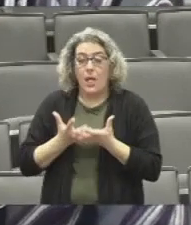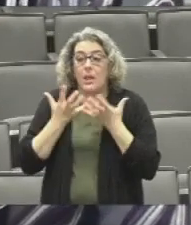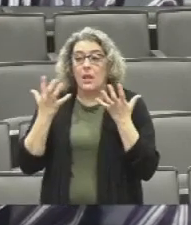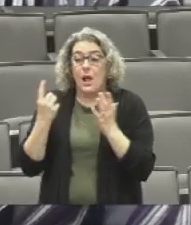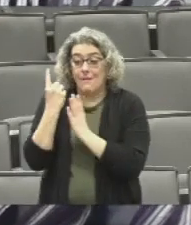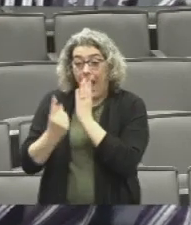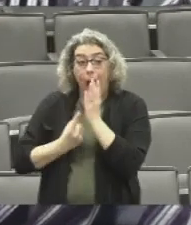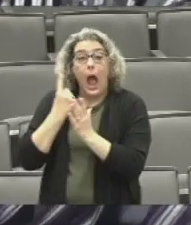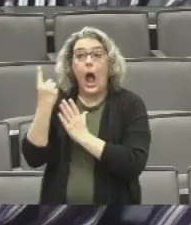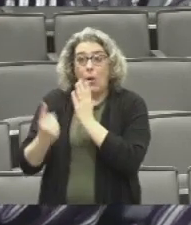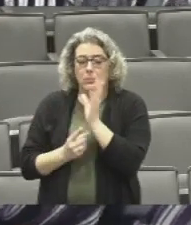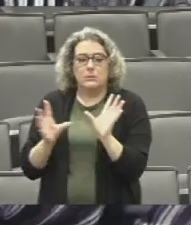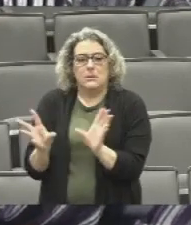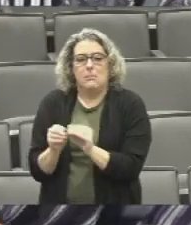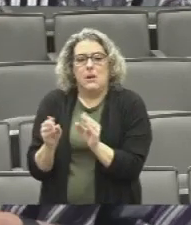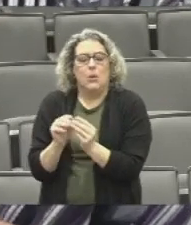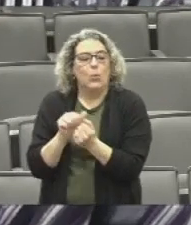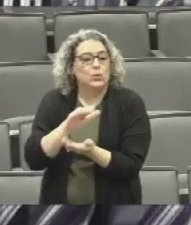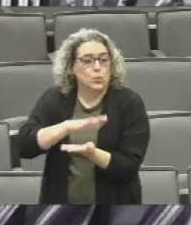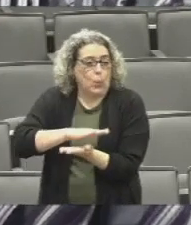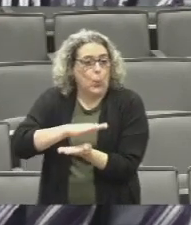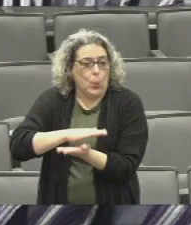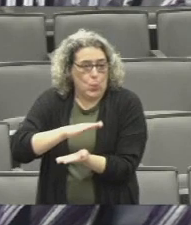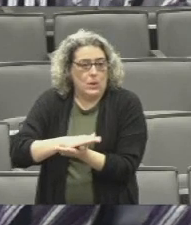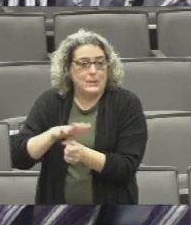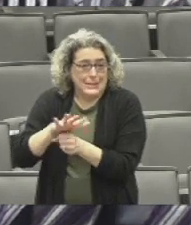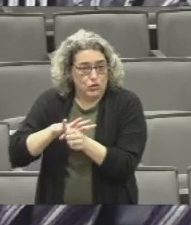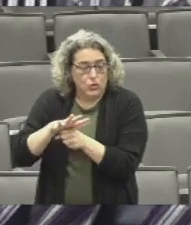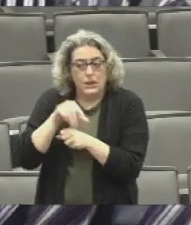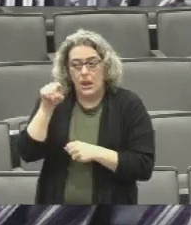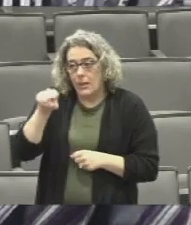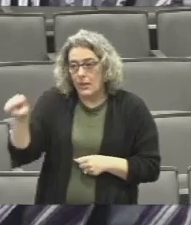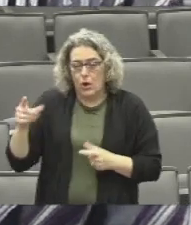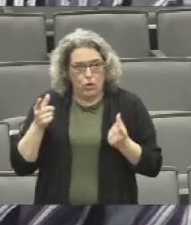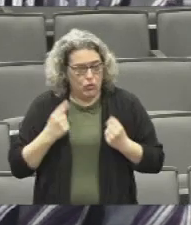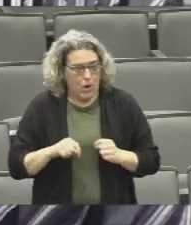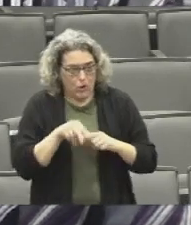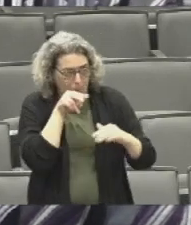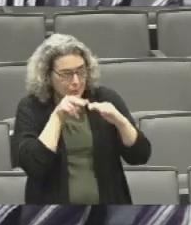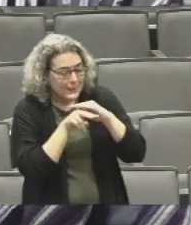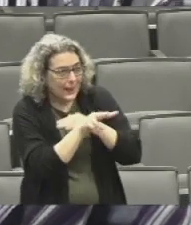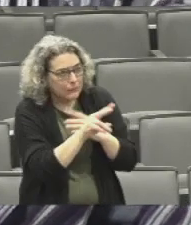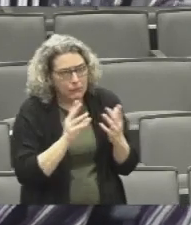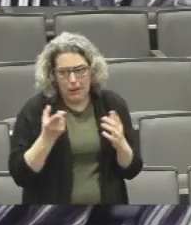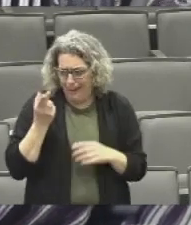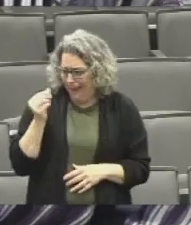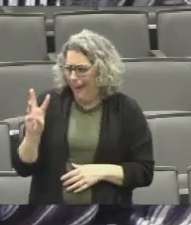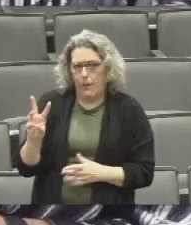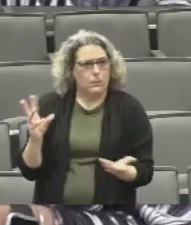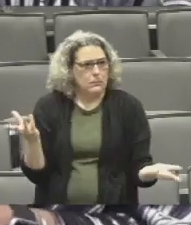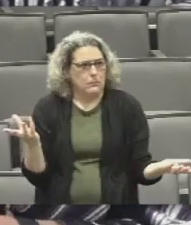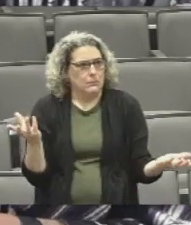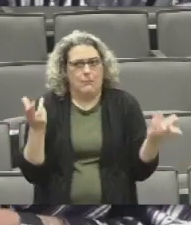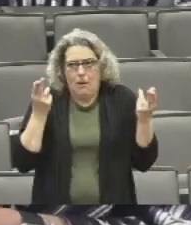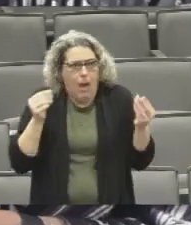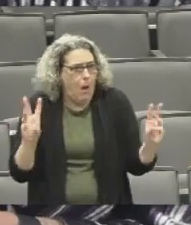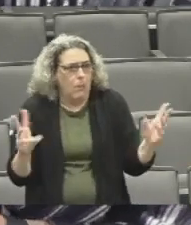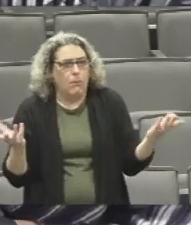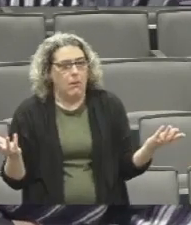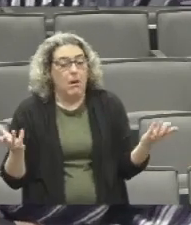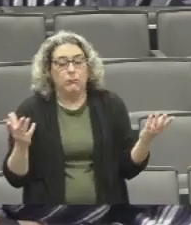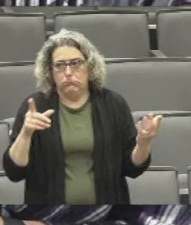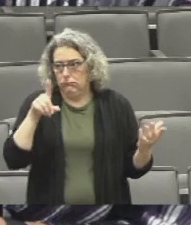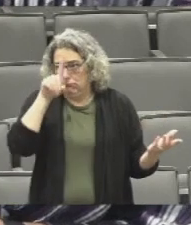school districts because they are really trying to see how can we do this in a safe manner. They really